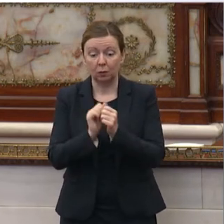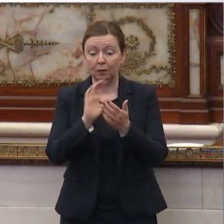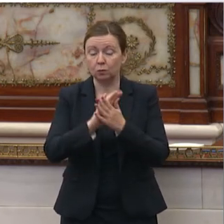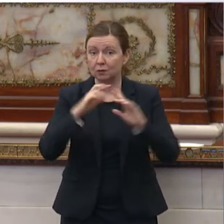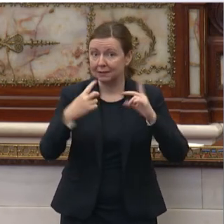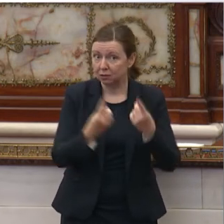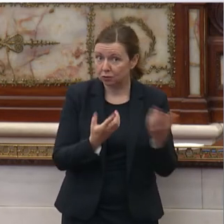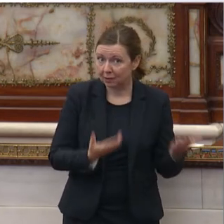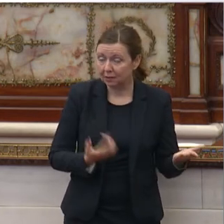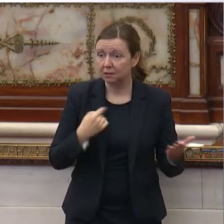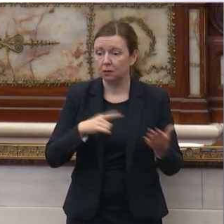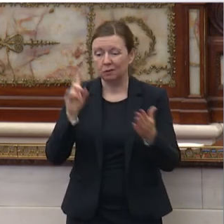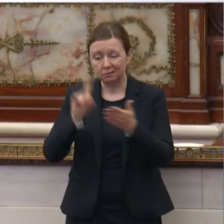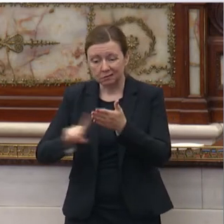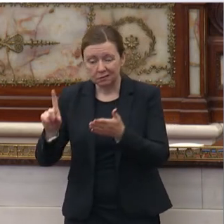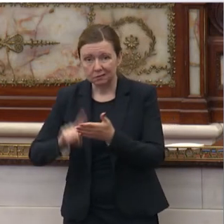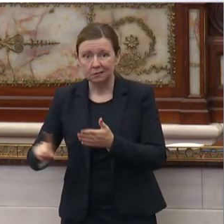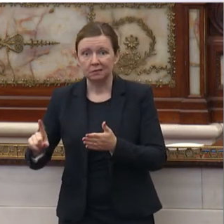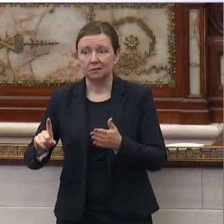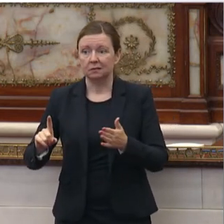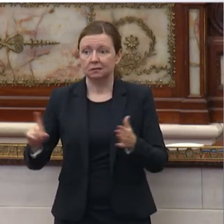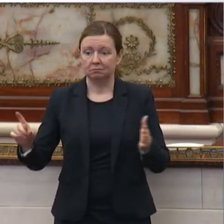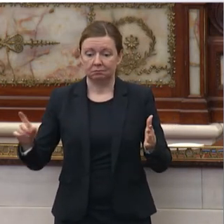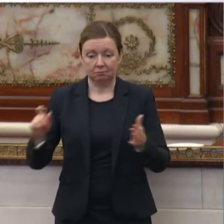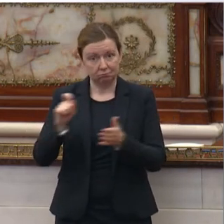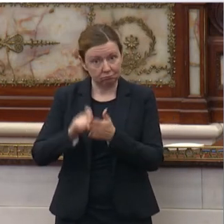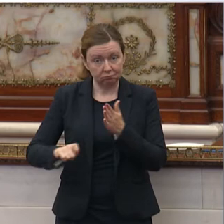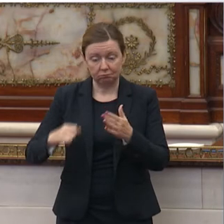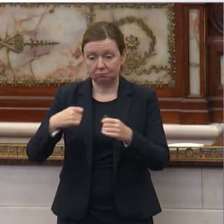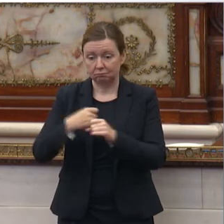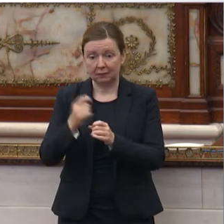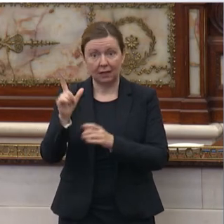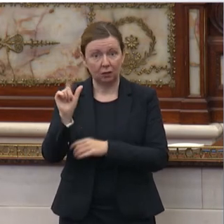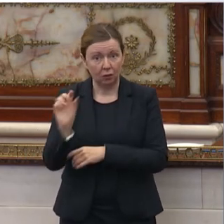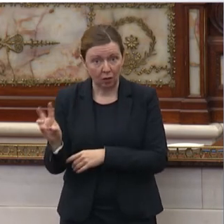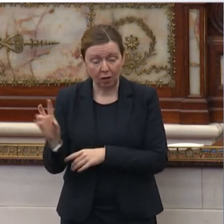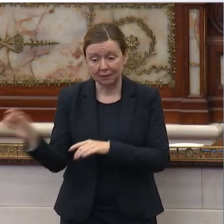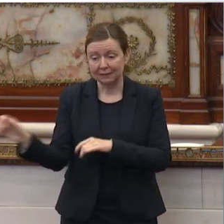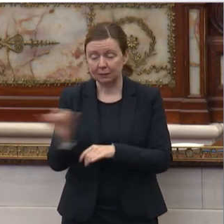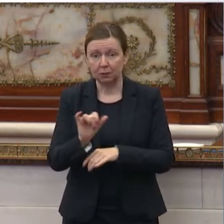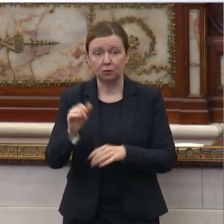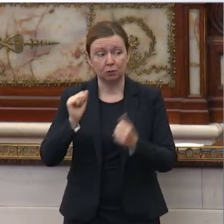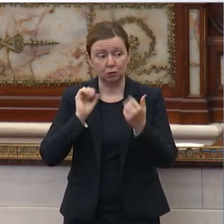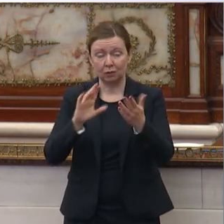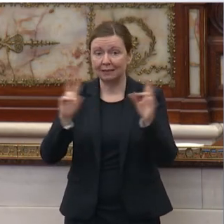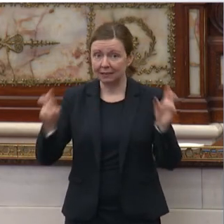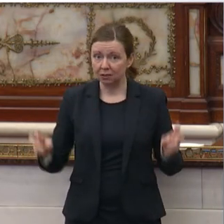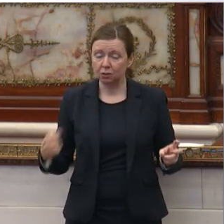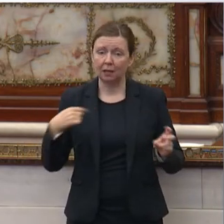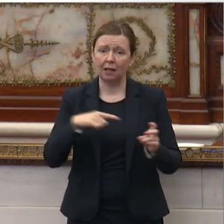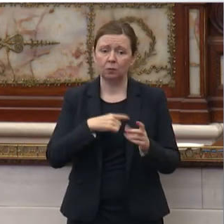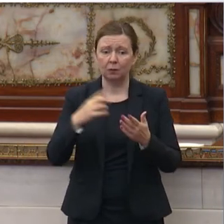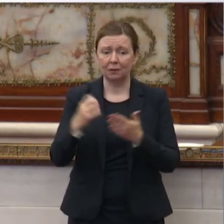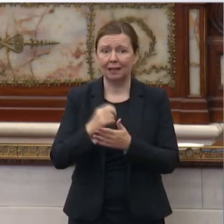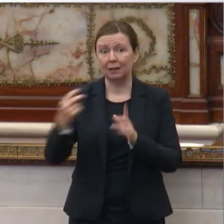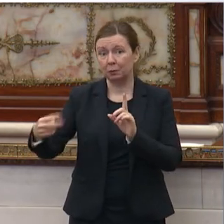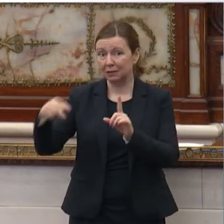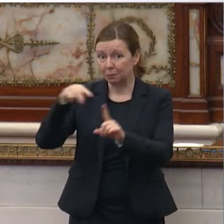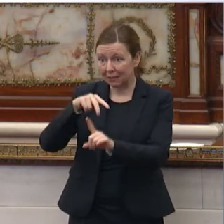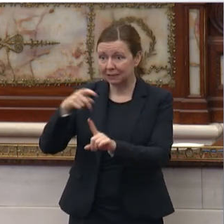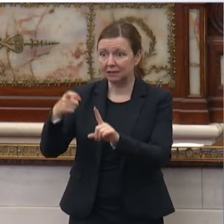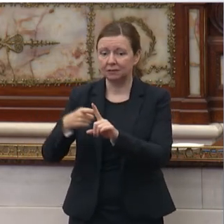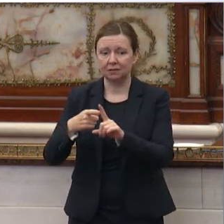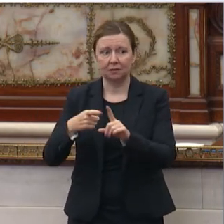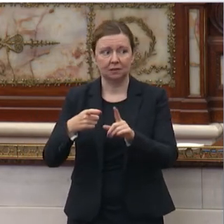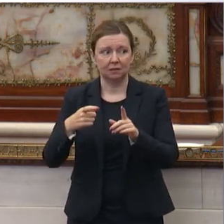district, and we were looking at doing legislation similar to this legislation to address this issue, and we were getting the perspective that